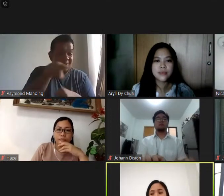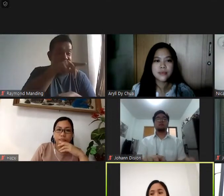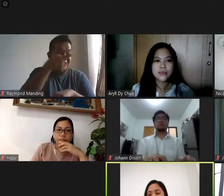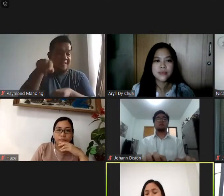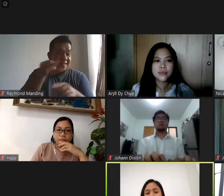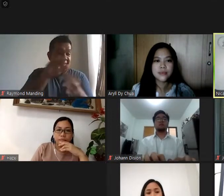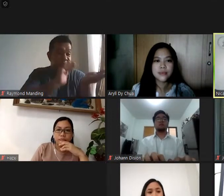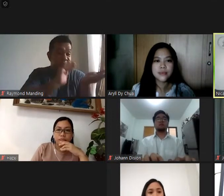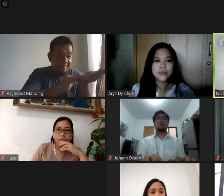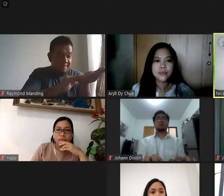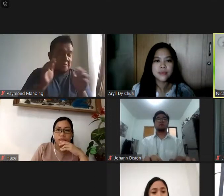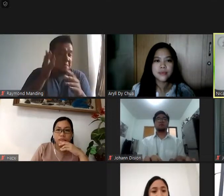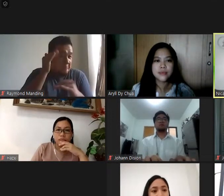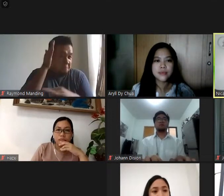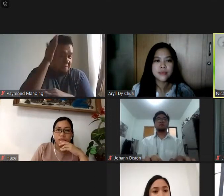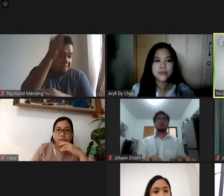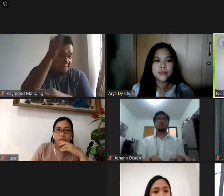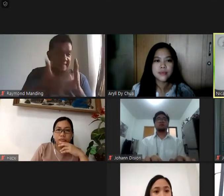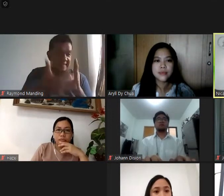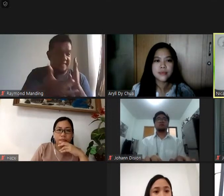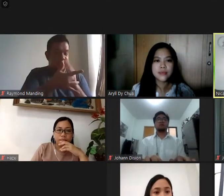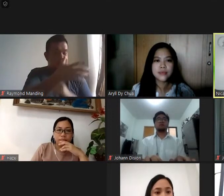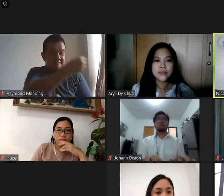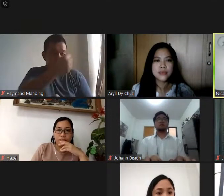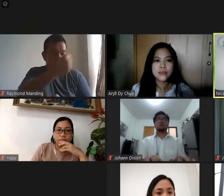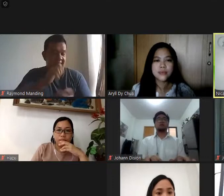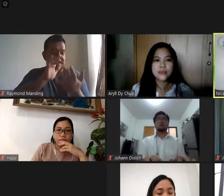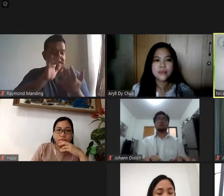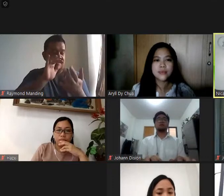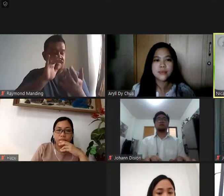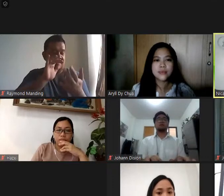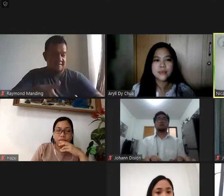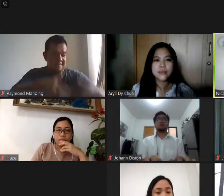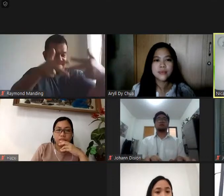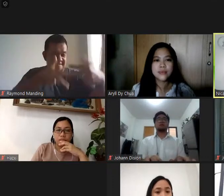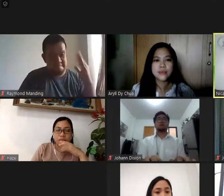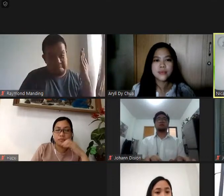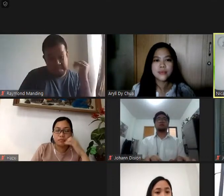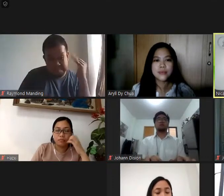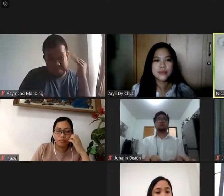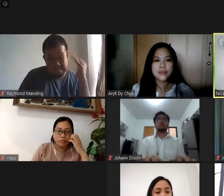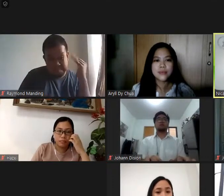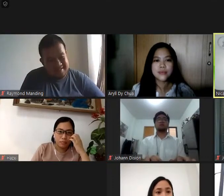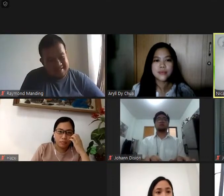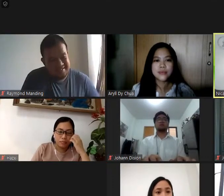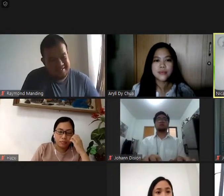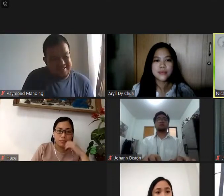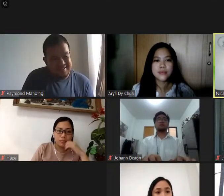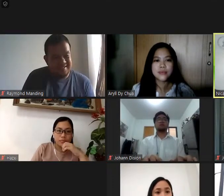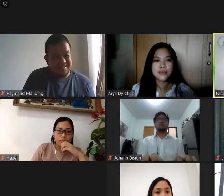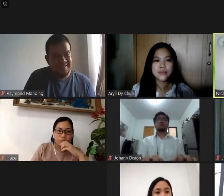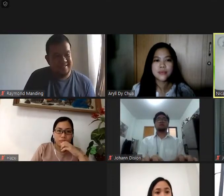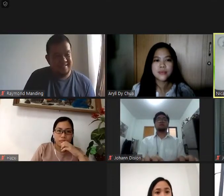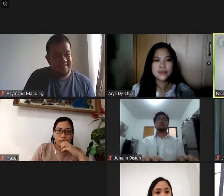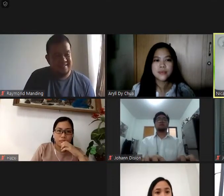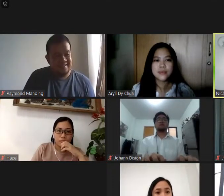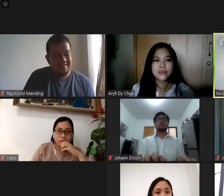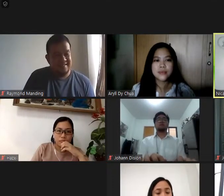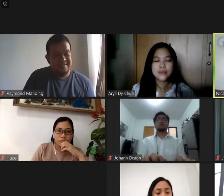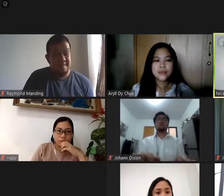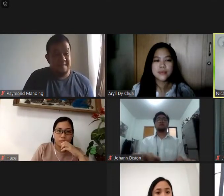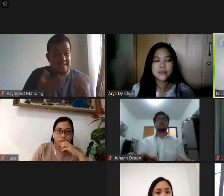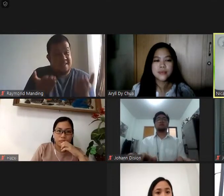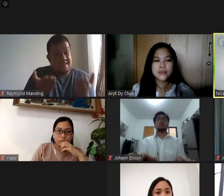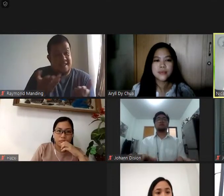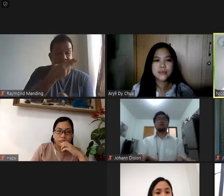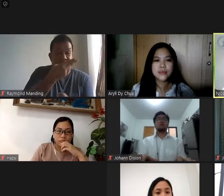that I can encourage every one of you, dun mga future doctors, future nurses, na kung yung mag-subscribe